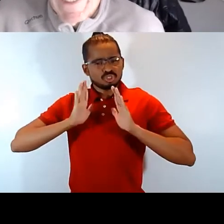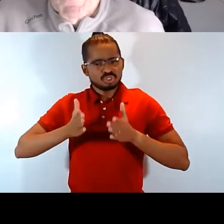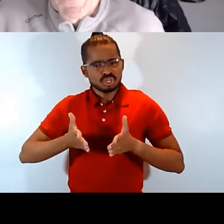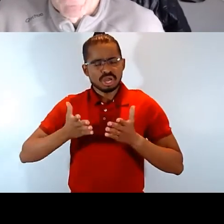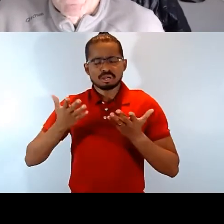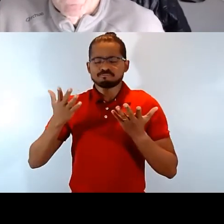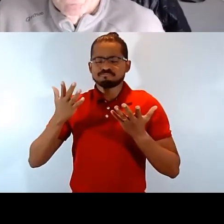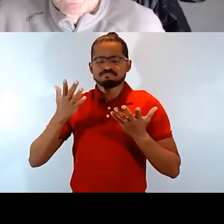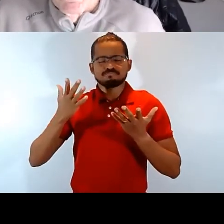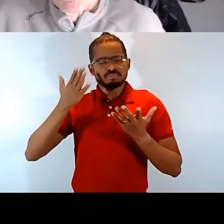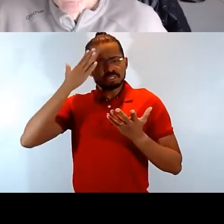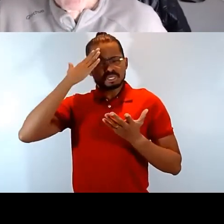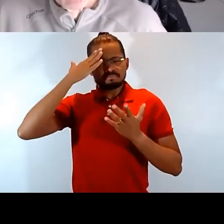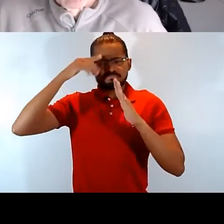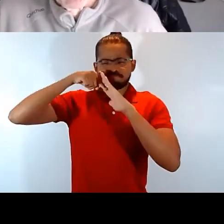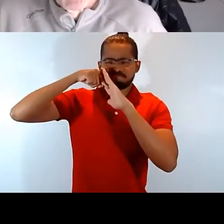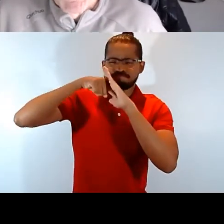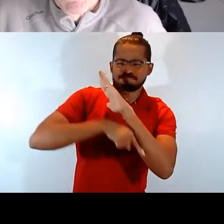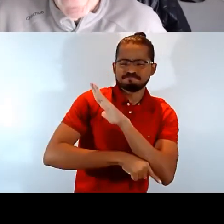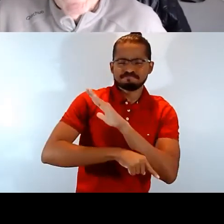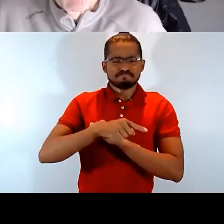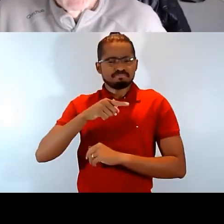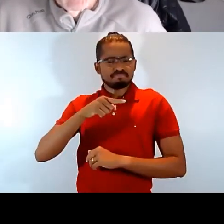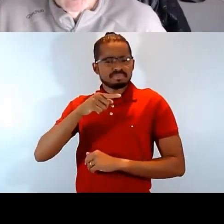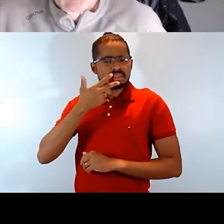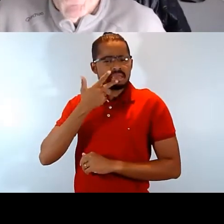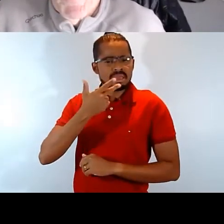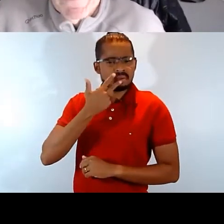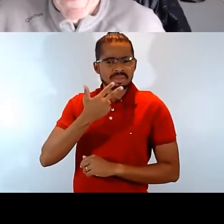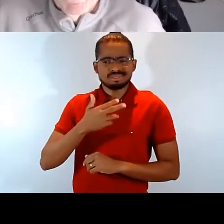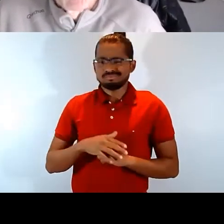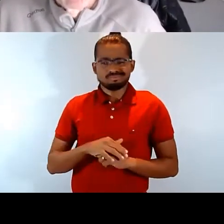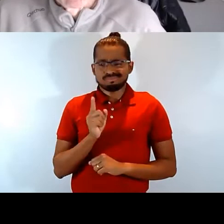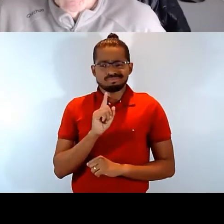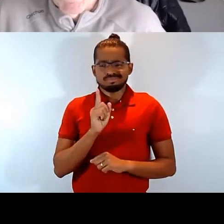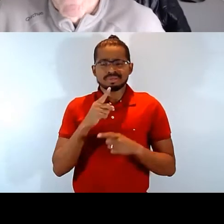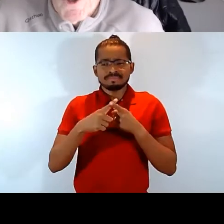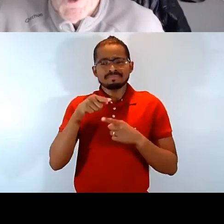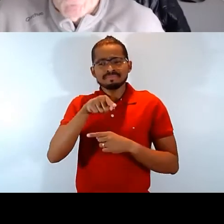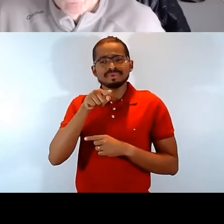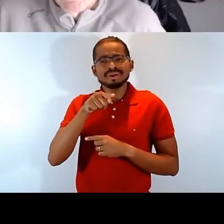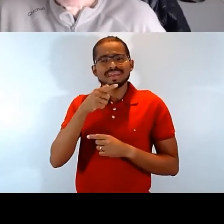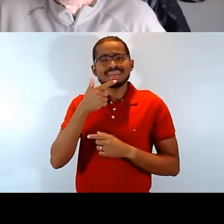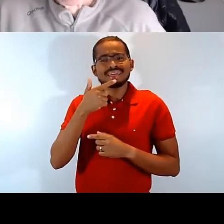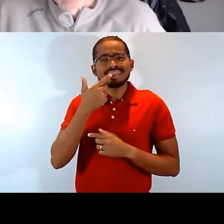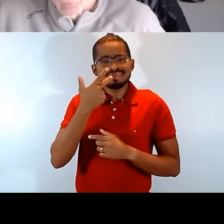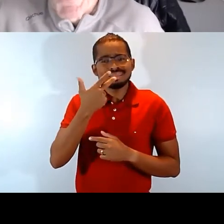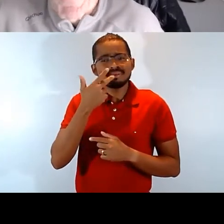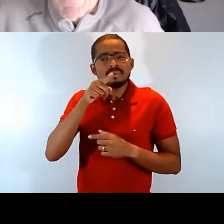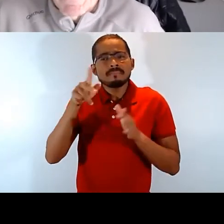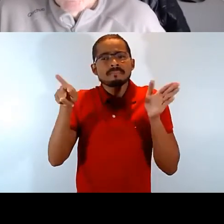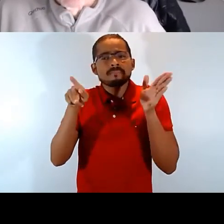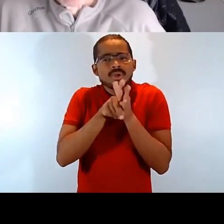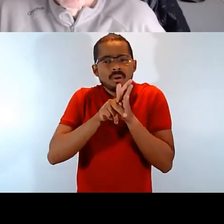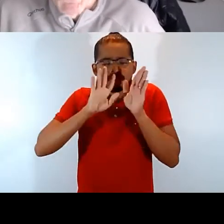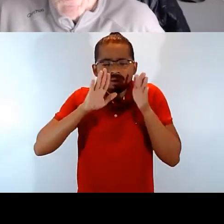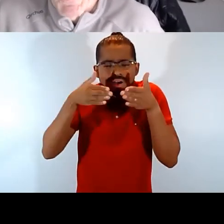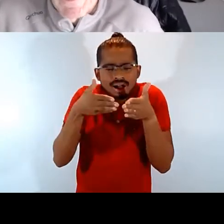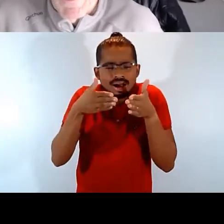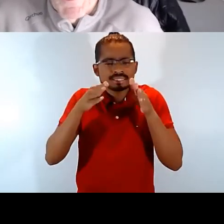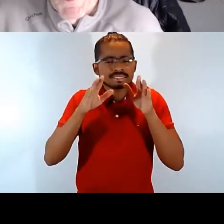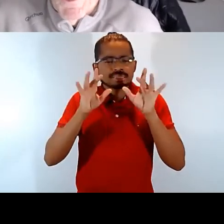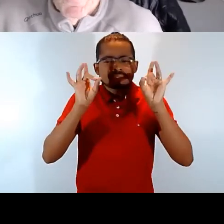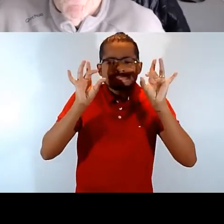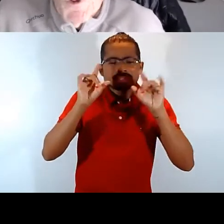A language. In other words, the legal language, economic language, technological language, scientific language,